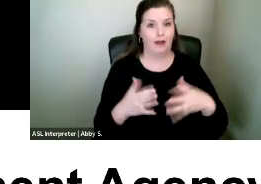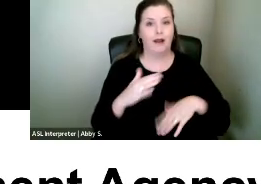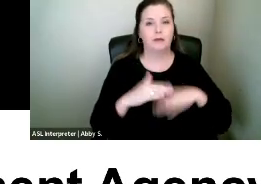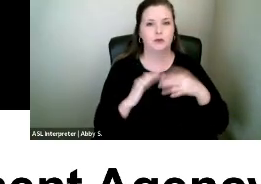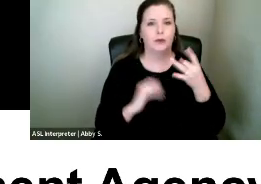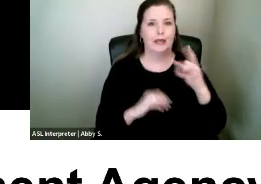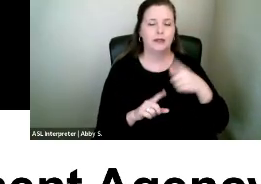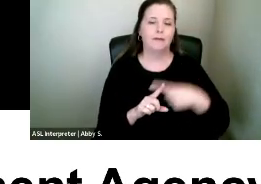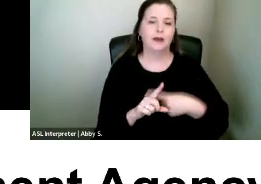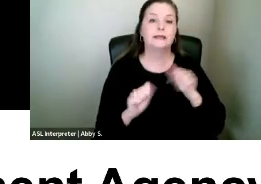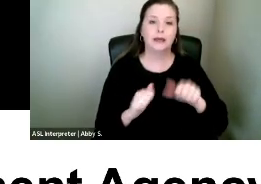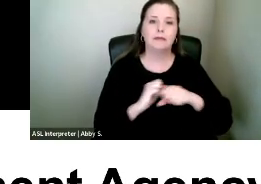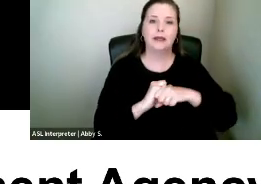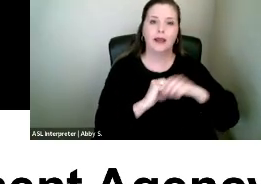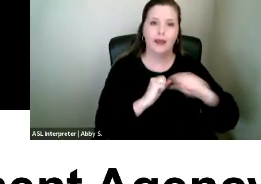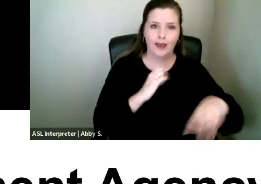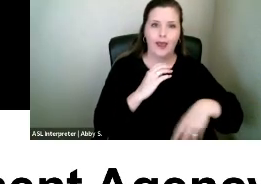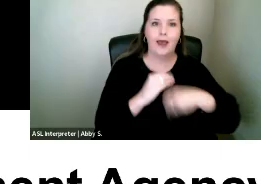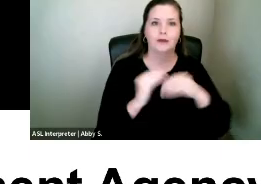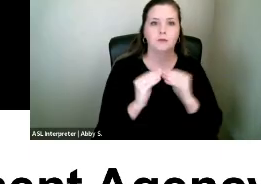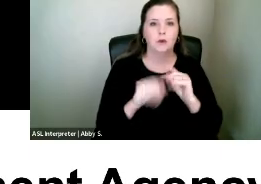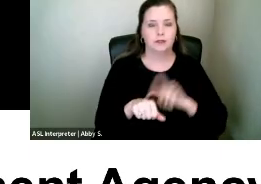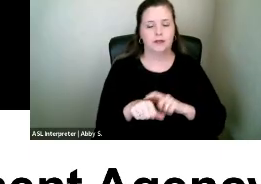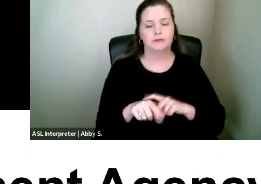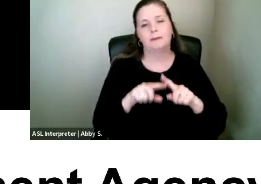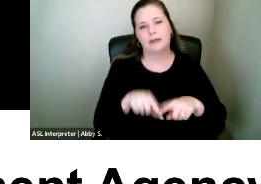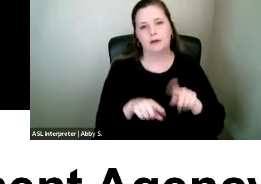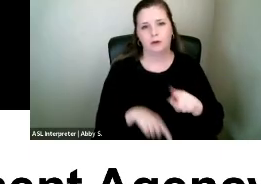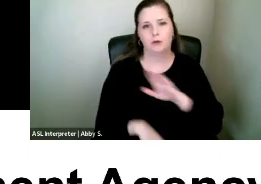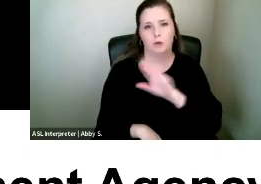request, depending on if you qualify.